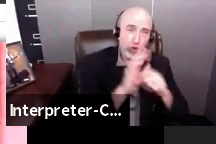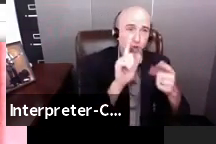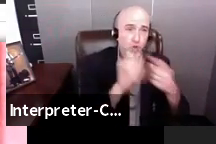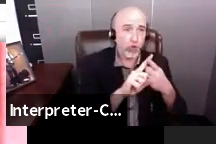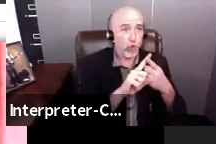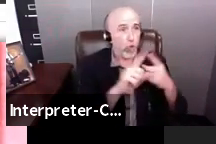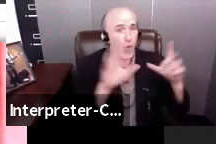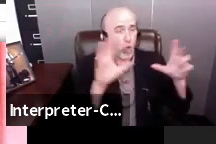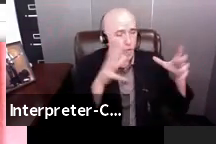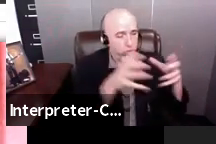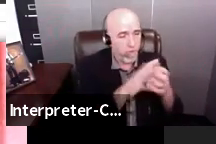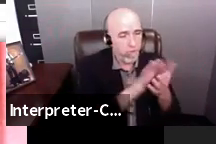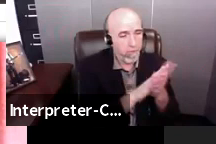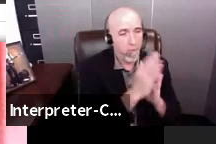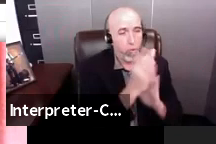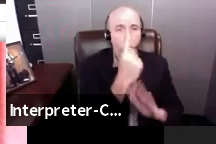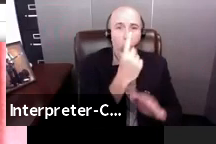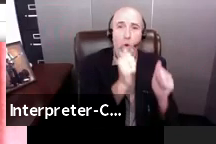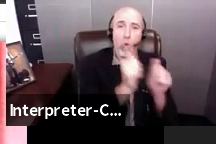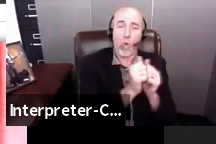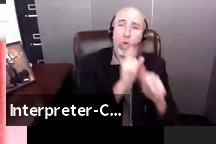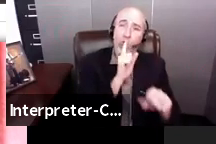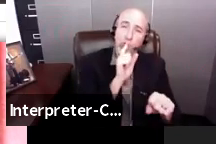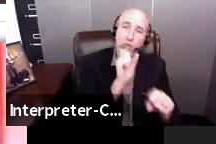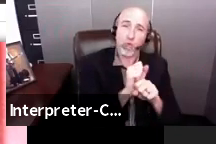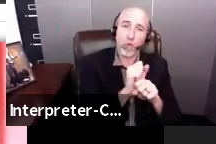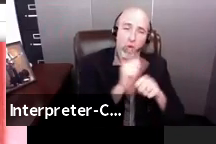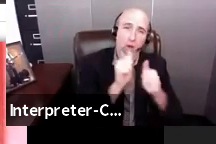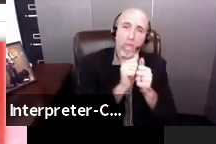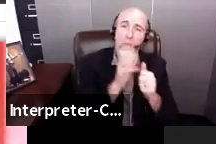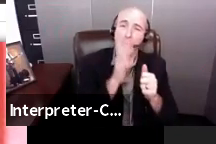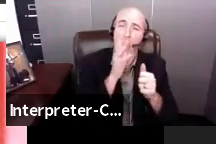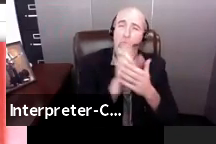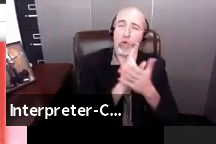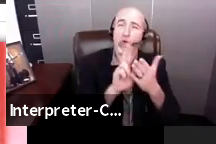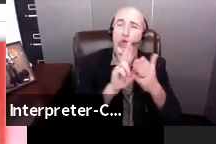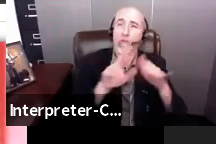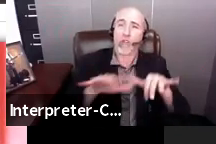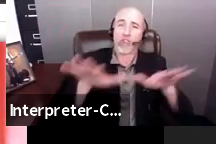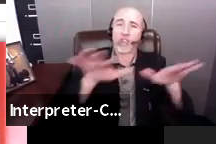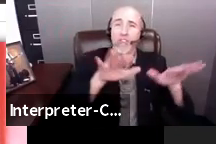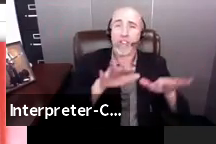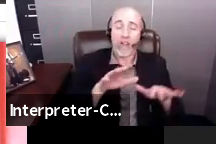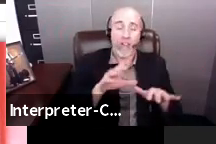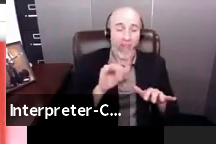oneness with the truth of Mother Universe. The